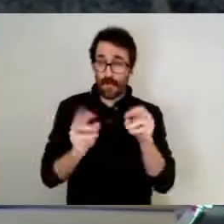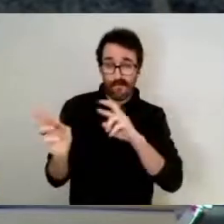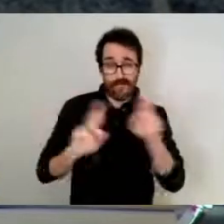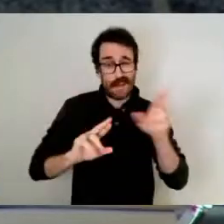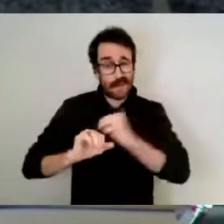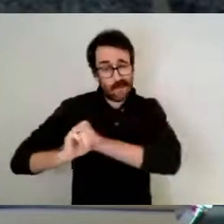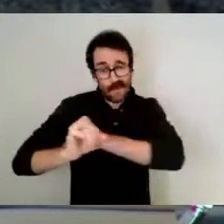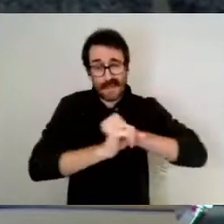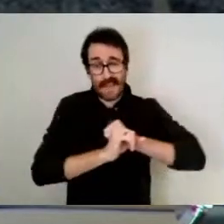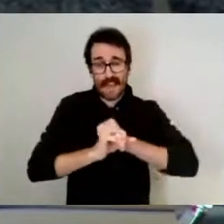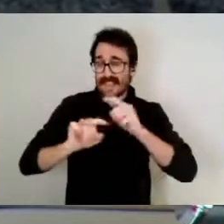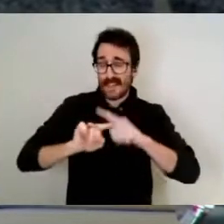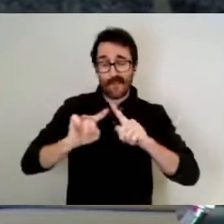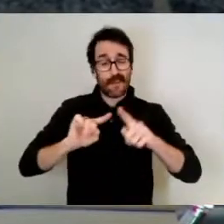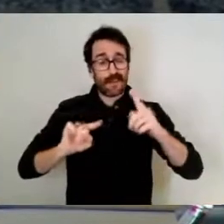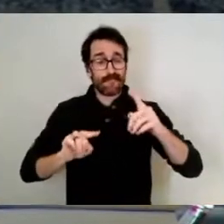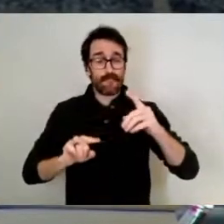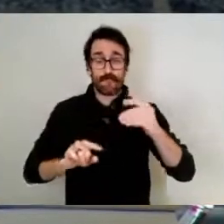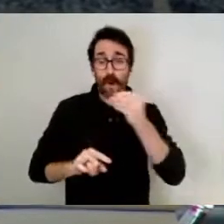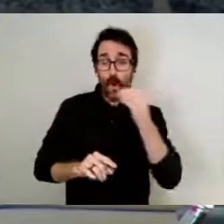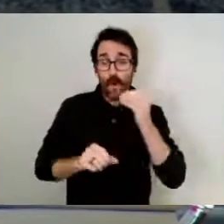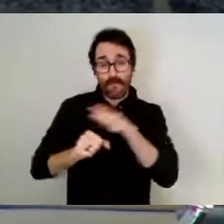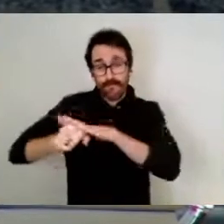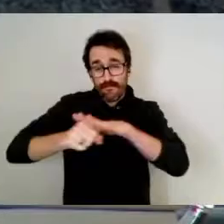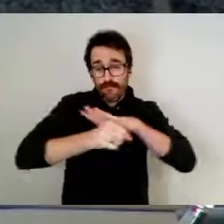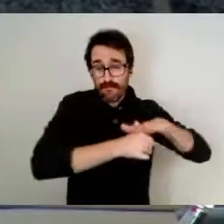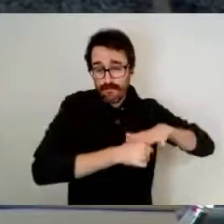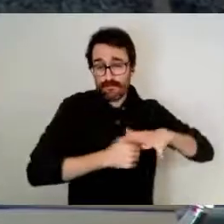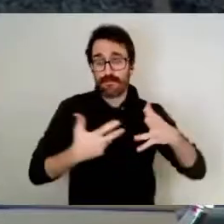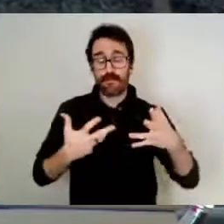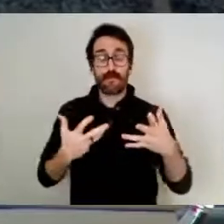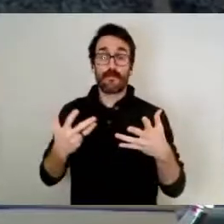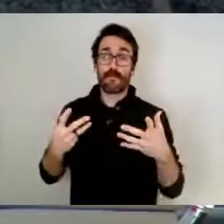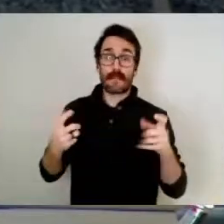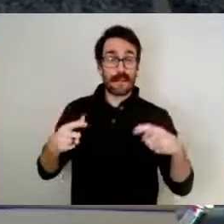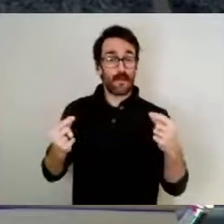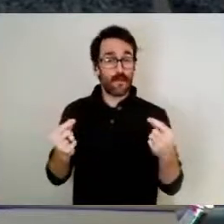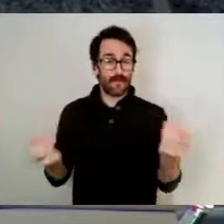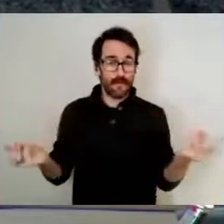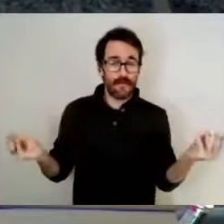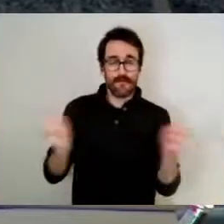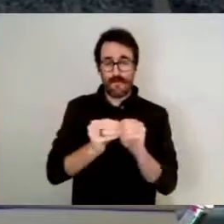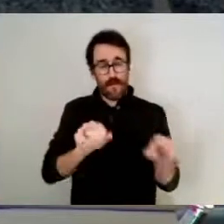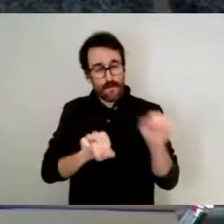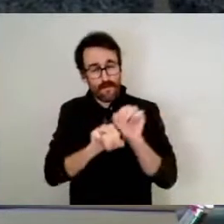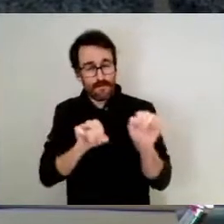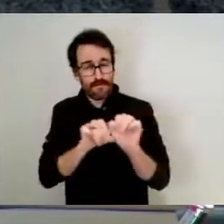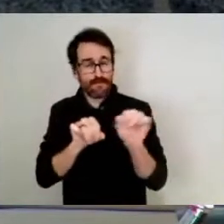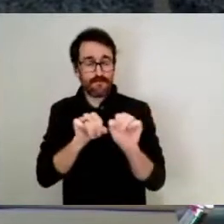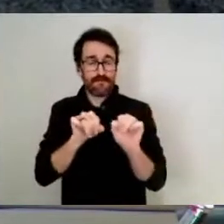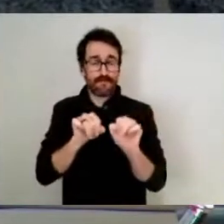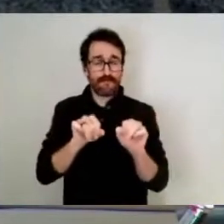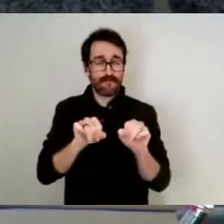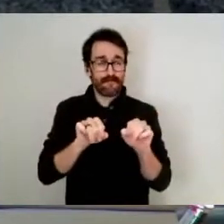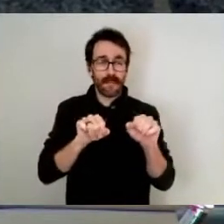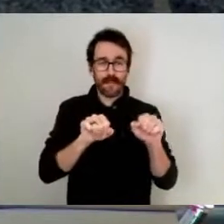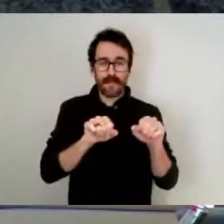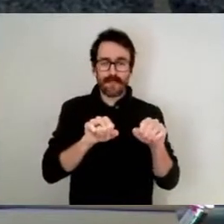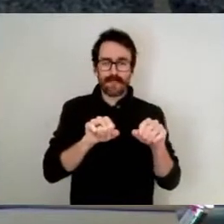conversations today, this afternoon, with two ministers, the Minister of Emergency Preparedness, the Minister of Public